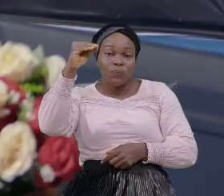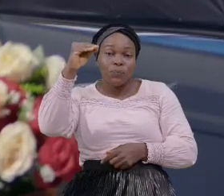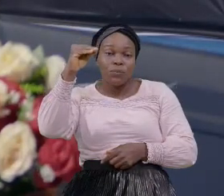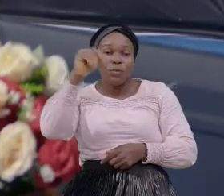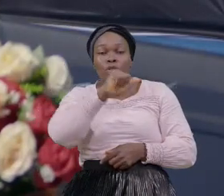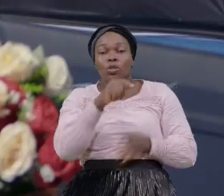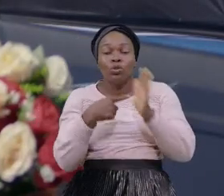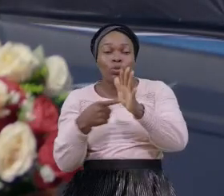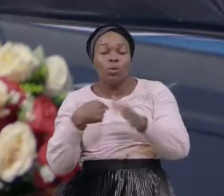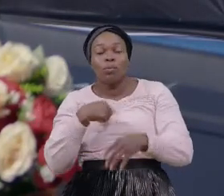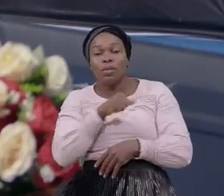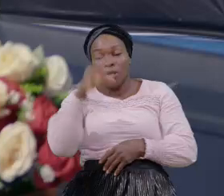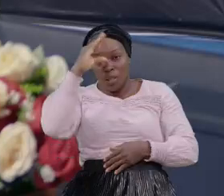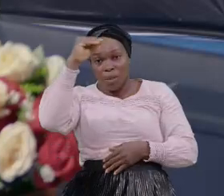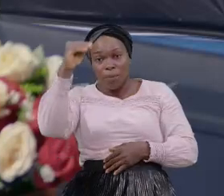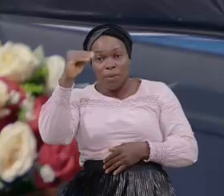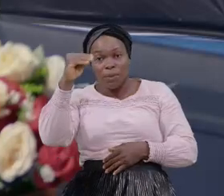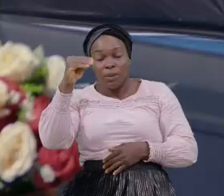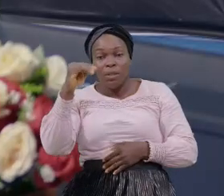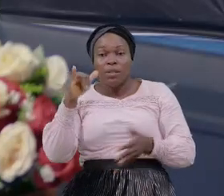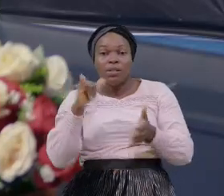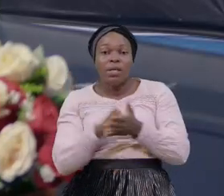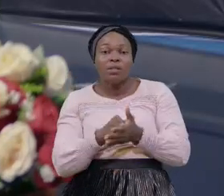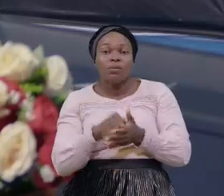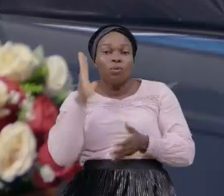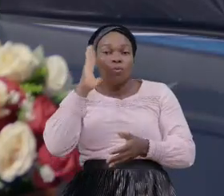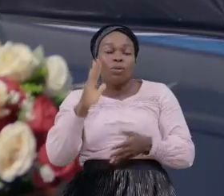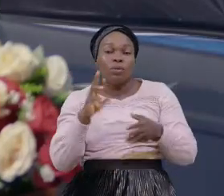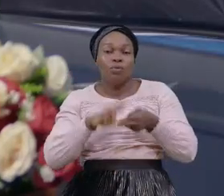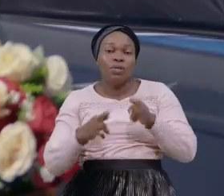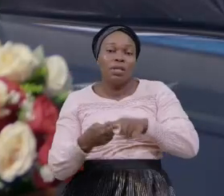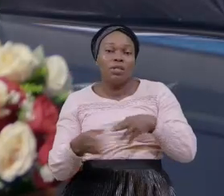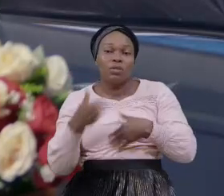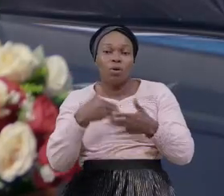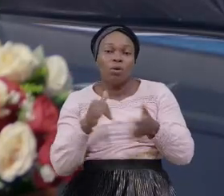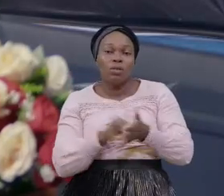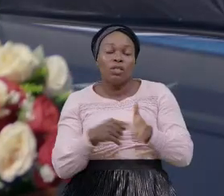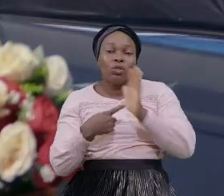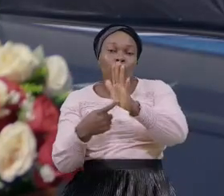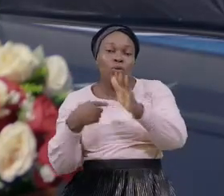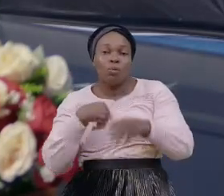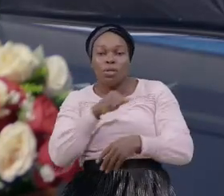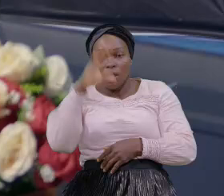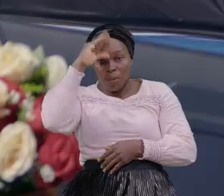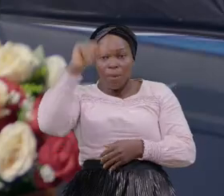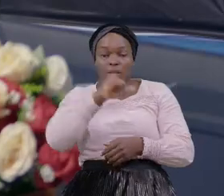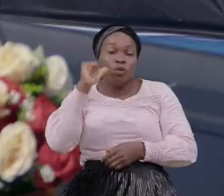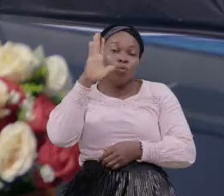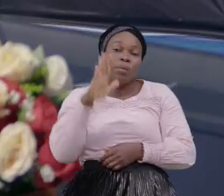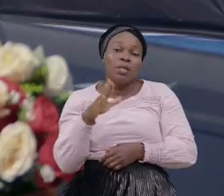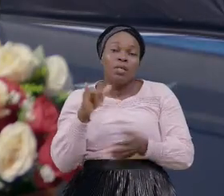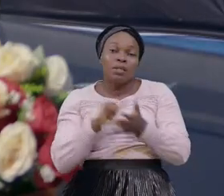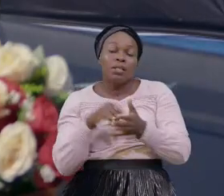The love to relate, all that is gone. Show me a man. Show me a woman. That the sympathy,